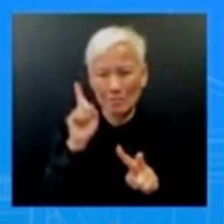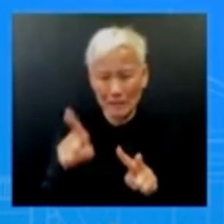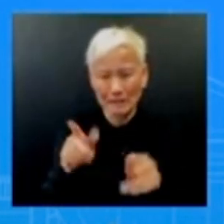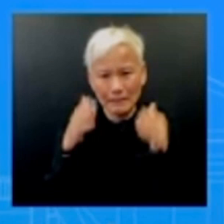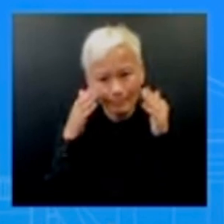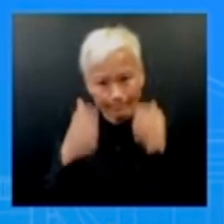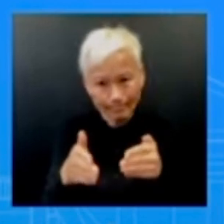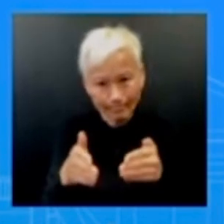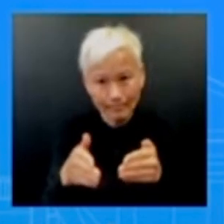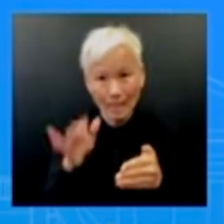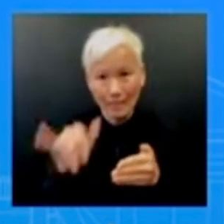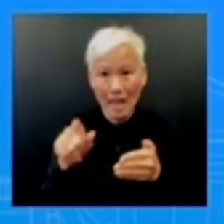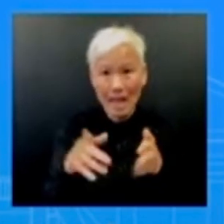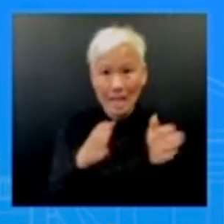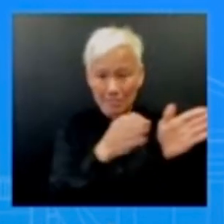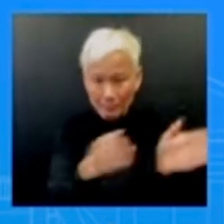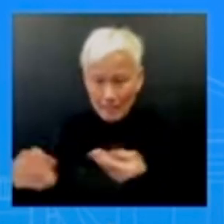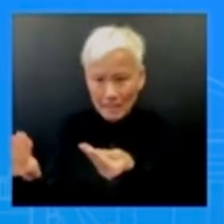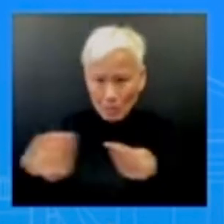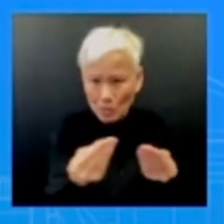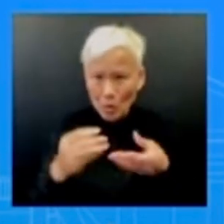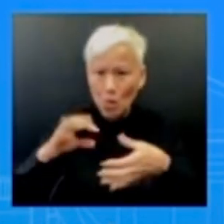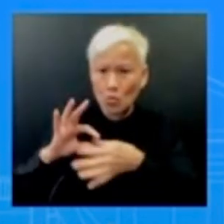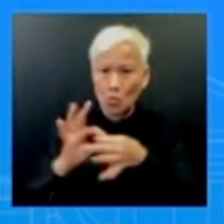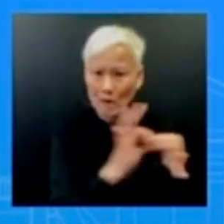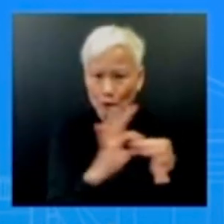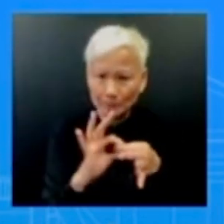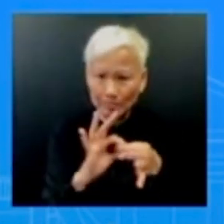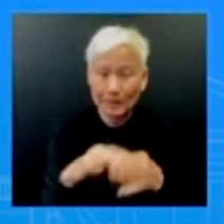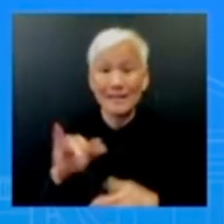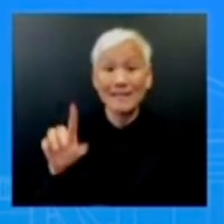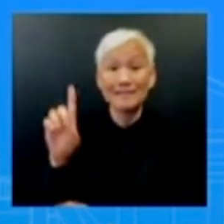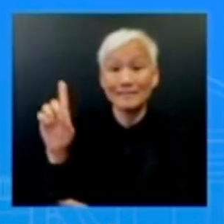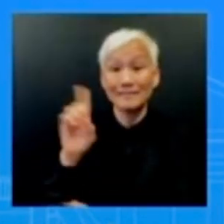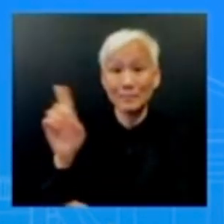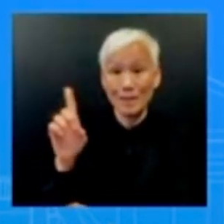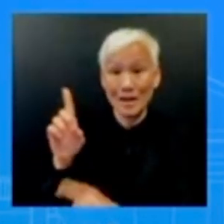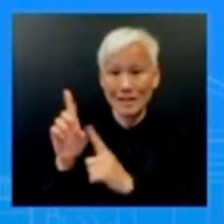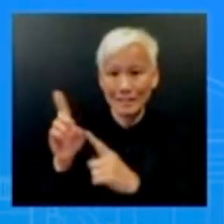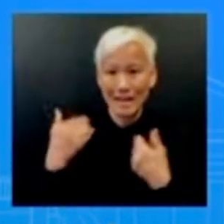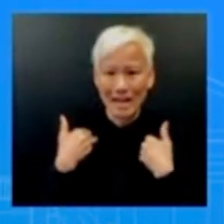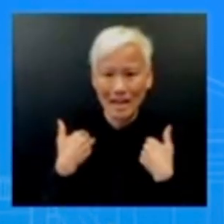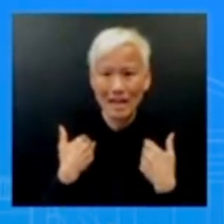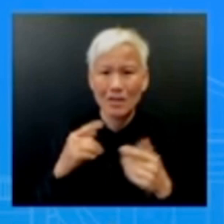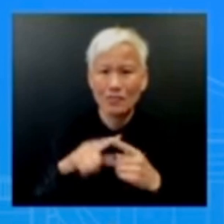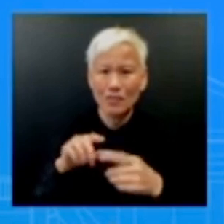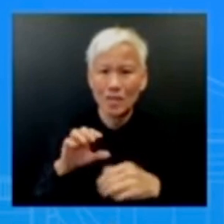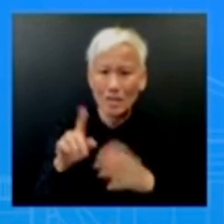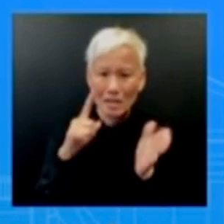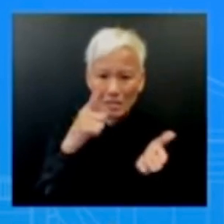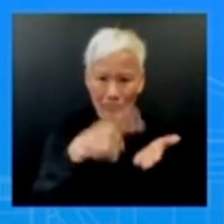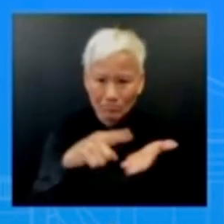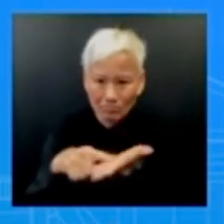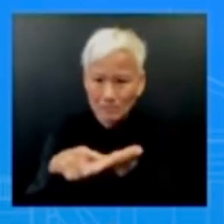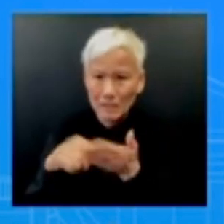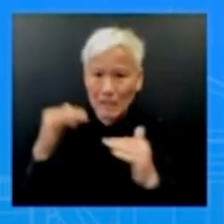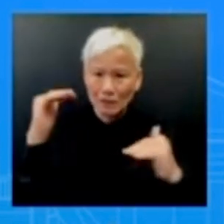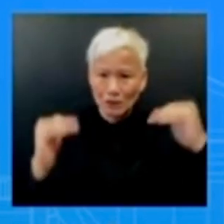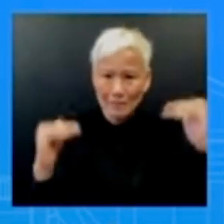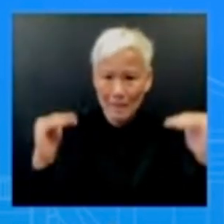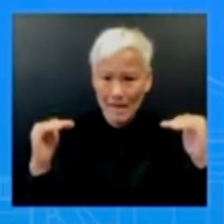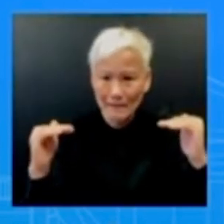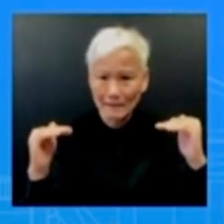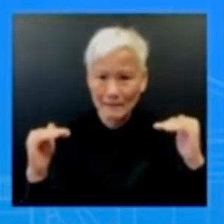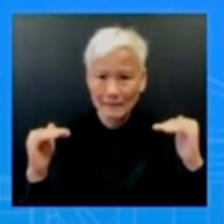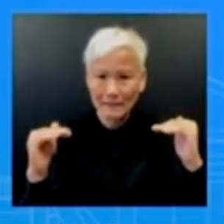relations. Democratic societies are strengthened by genuine checks and balances, and fundamental changes should be pursued with the broadest